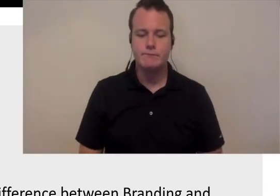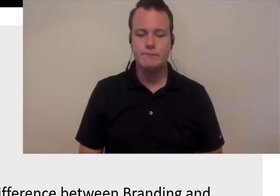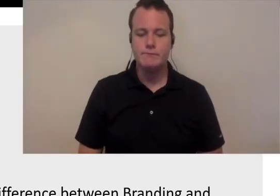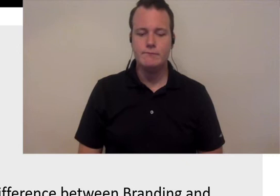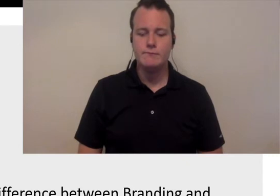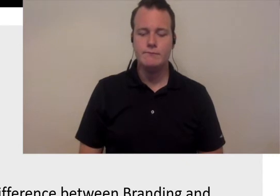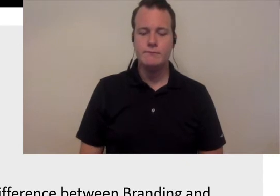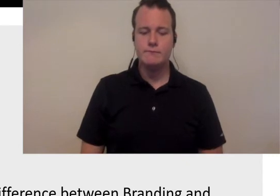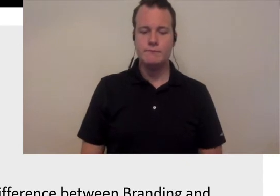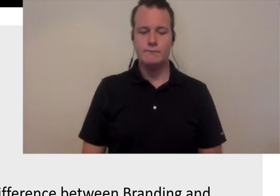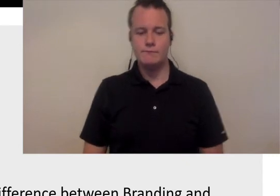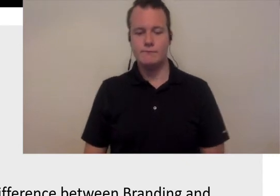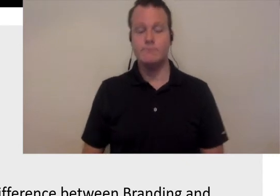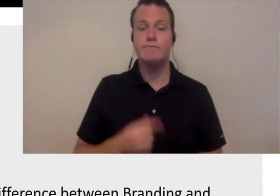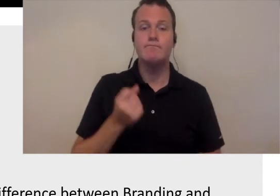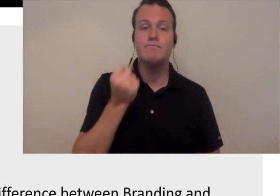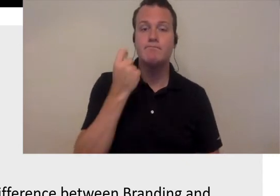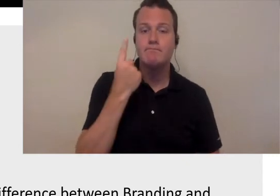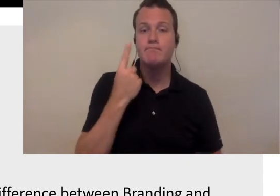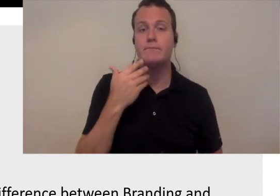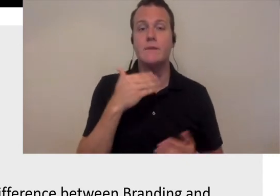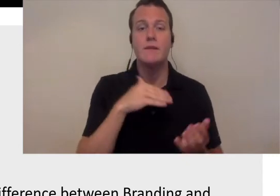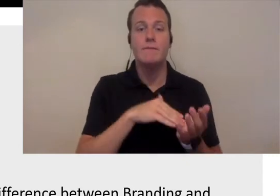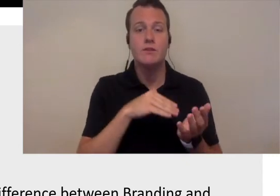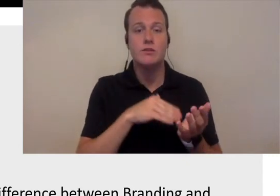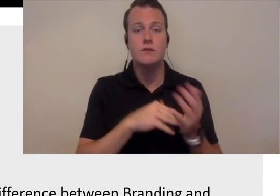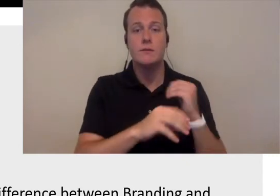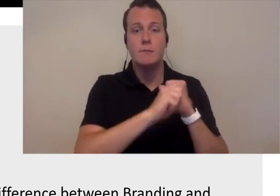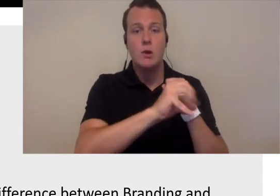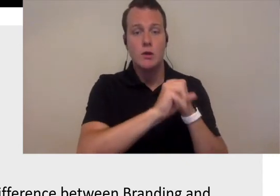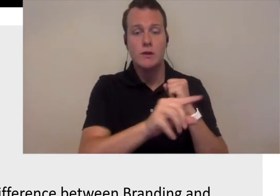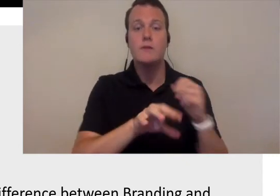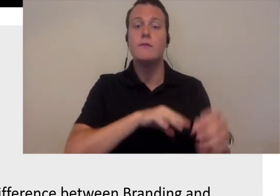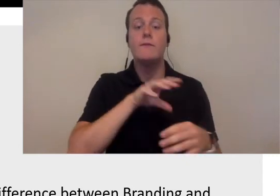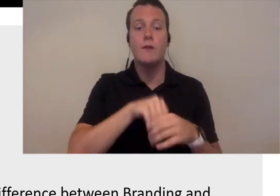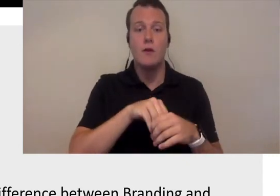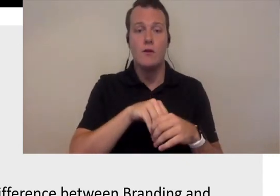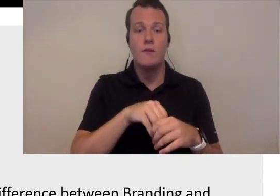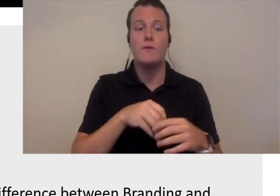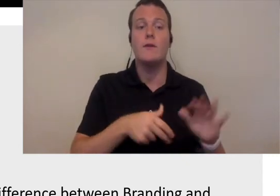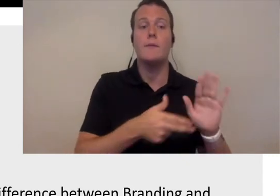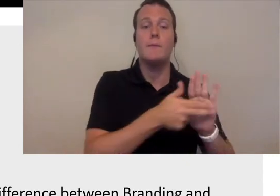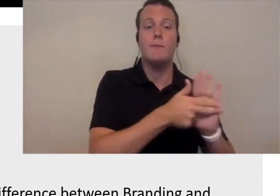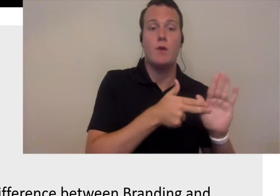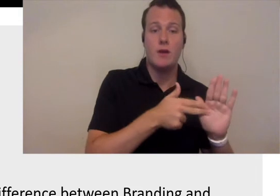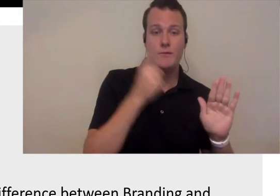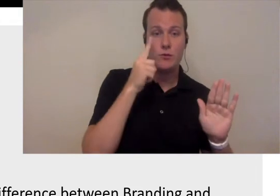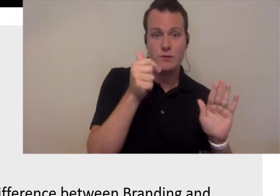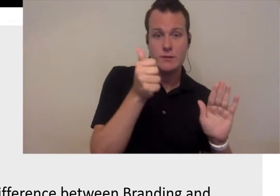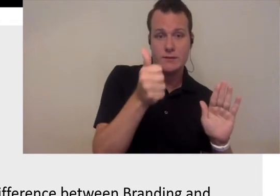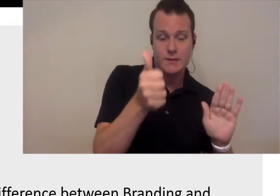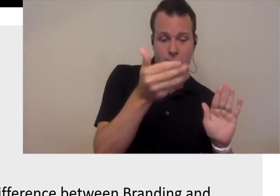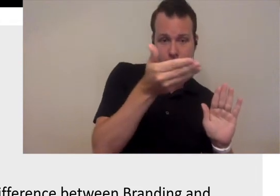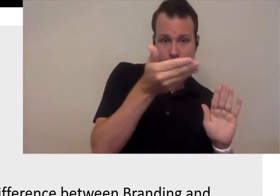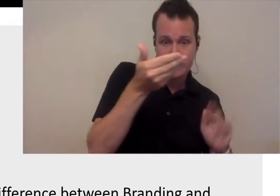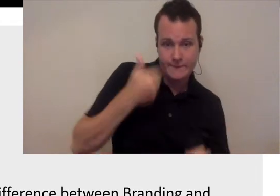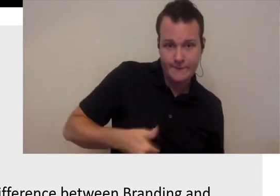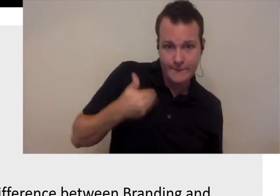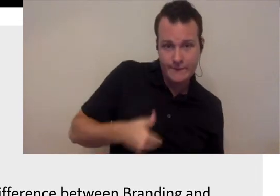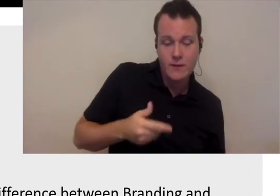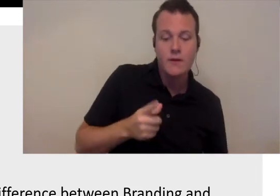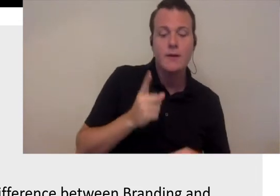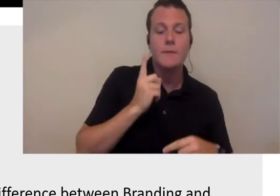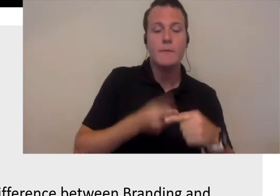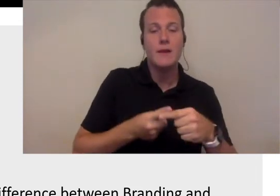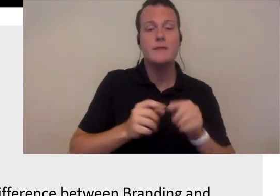So physician marketing, it involves both branding of yourself, but then the marketing of